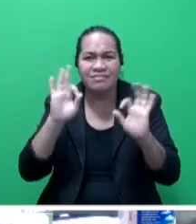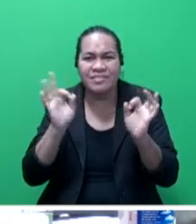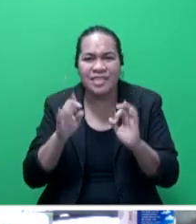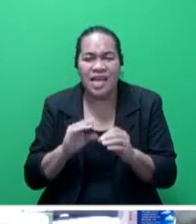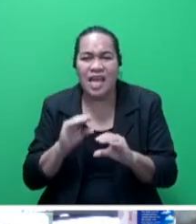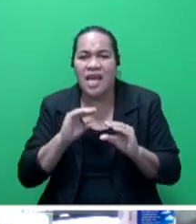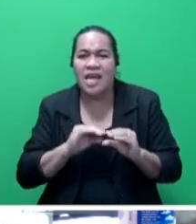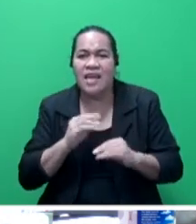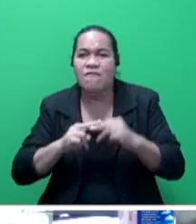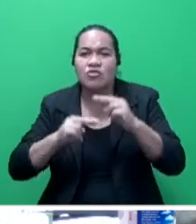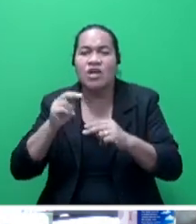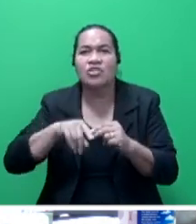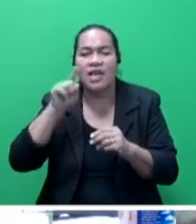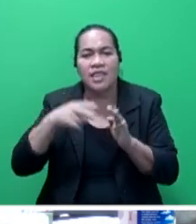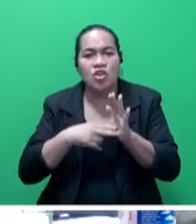sir.